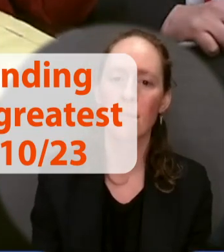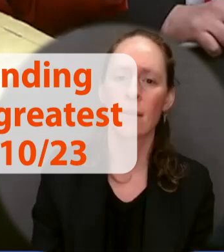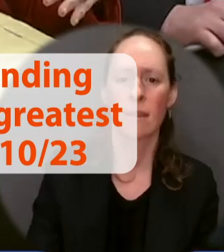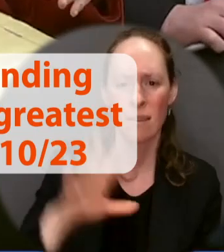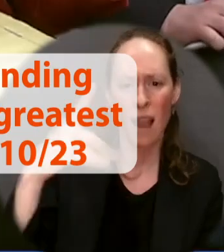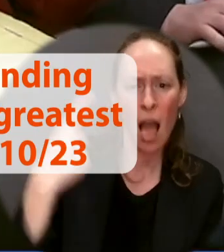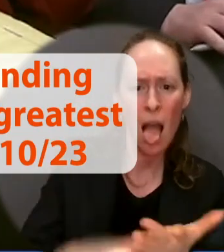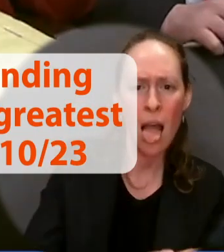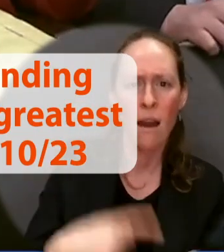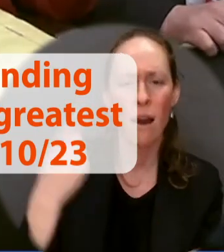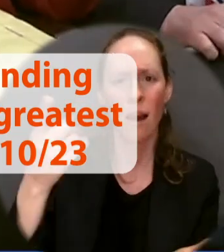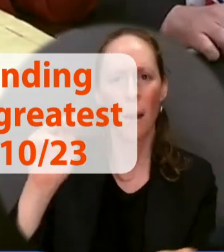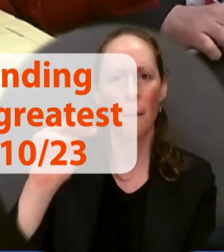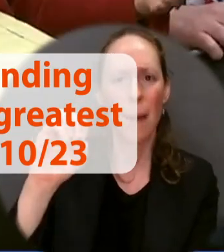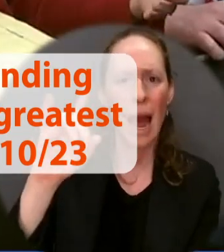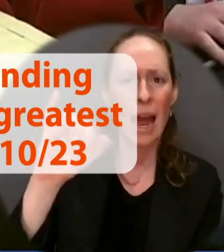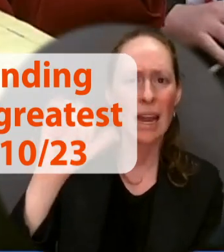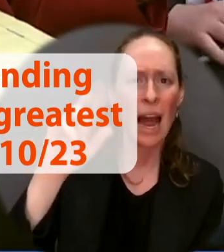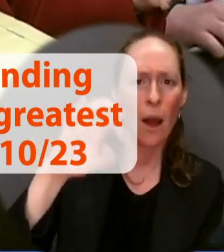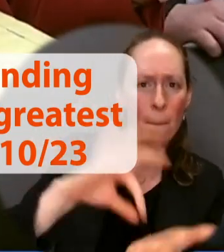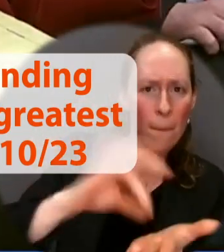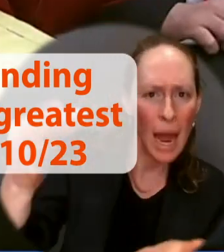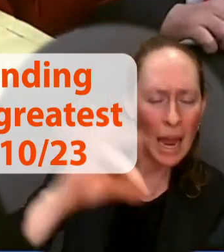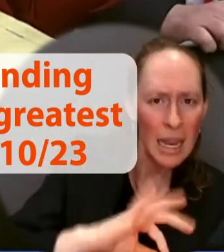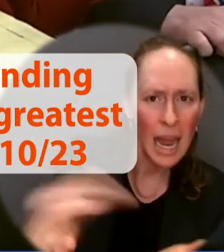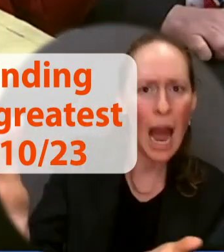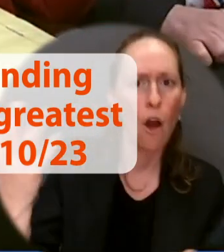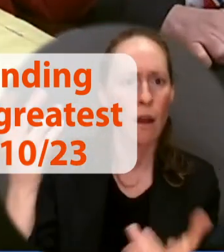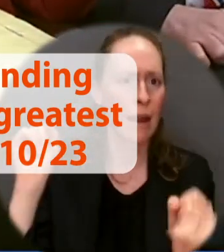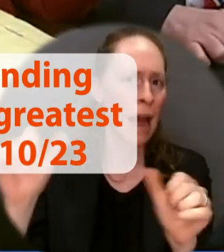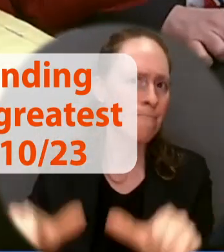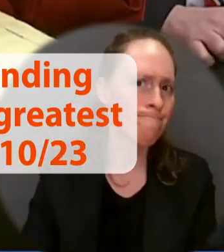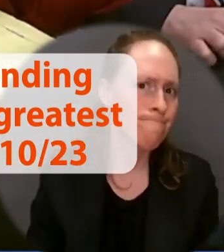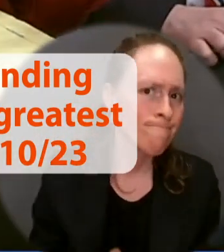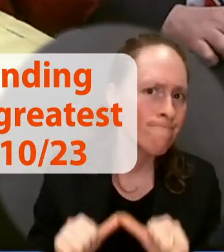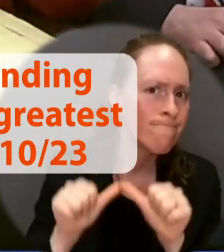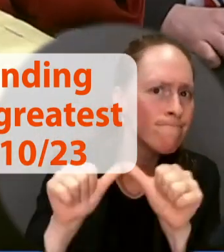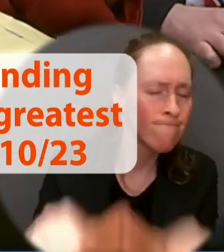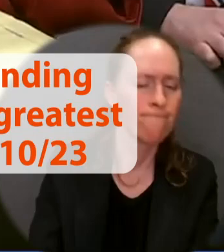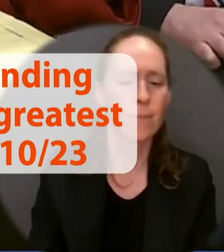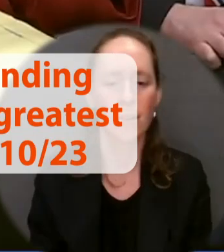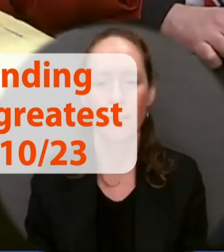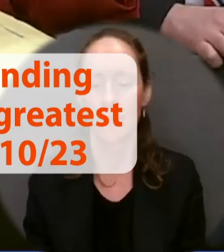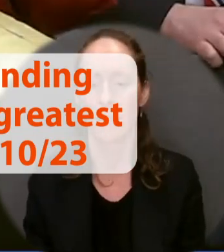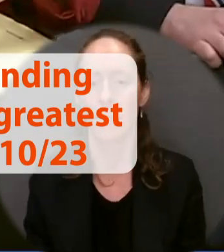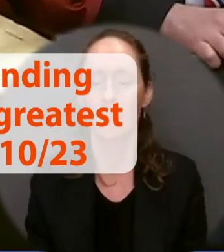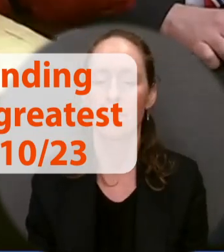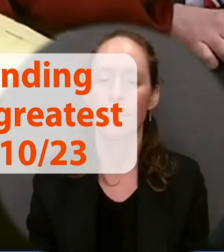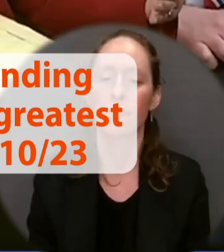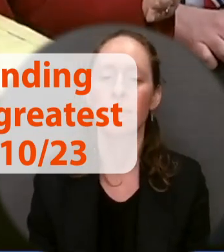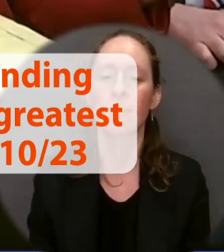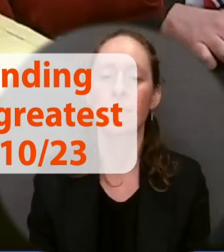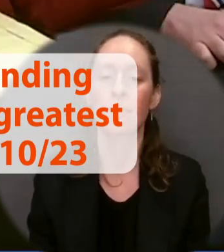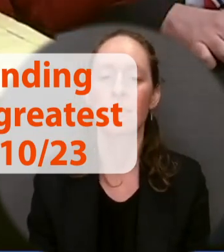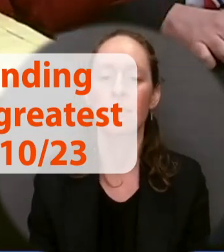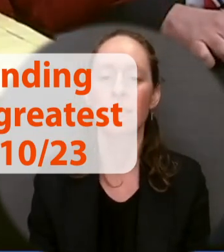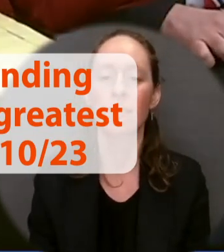expressing concern about Medicare solvency, and claiming that the proposals that you're making will